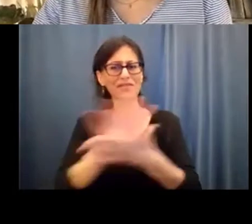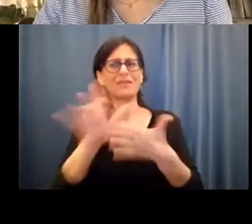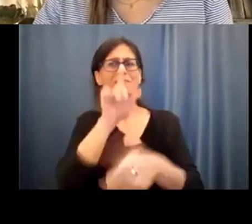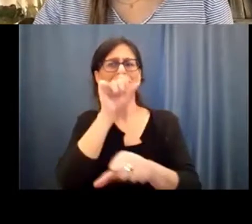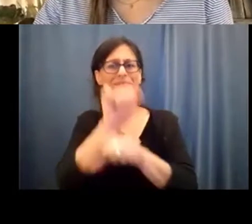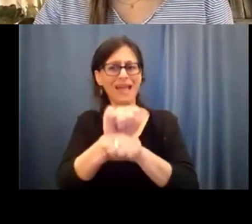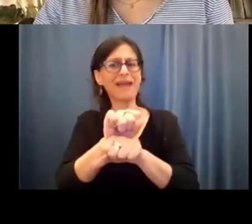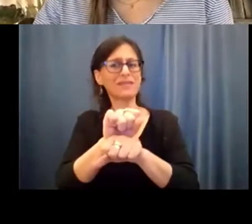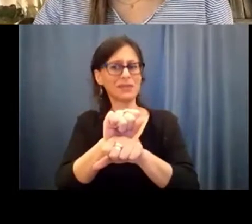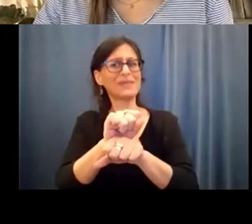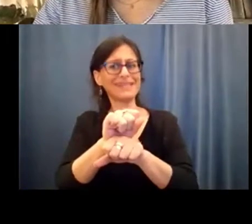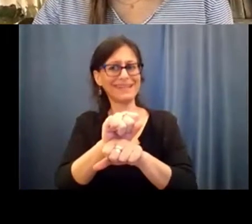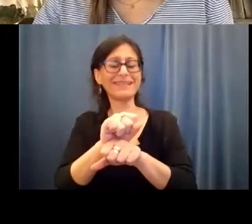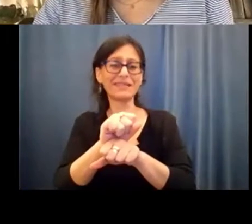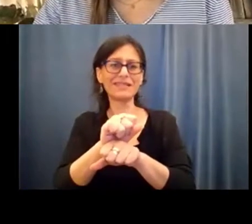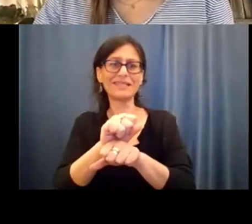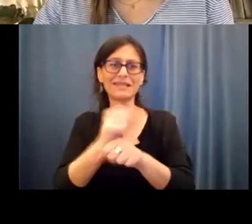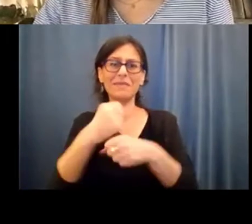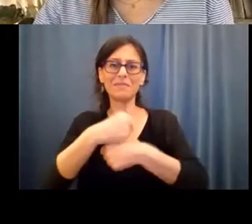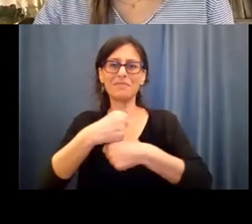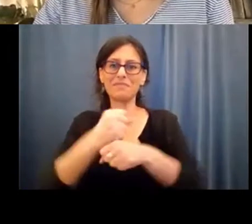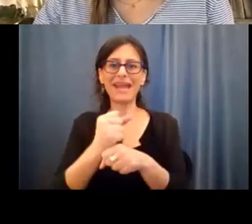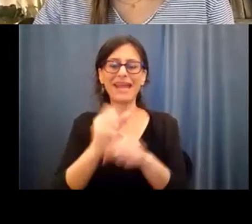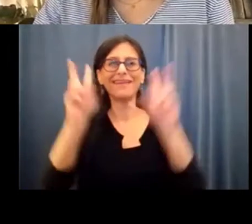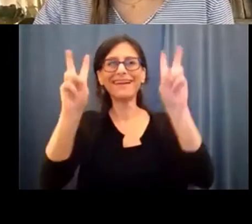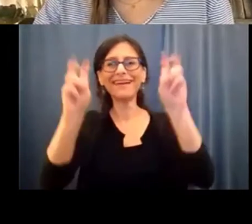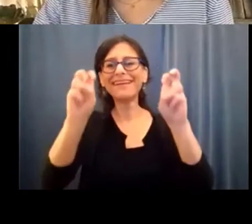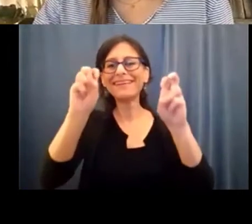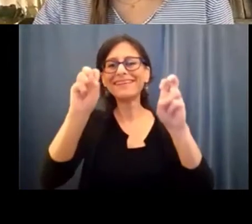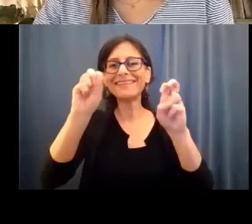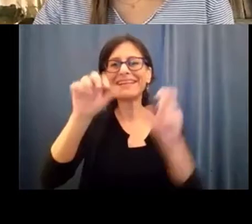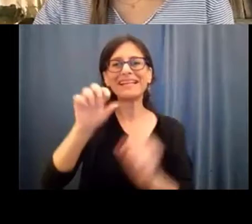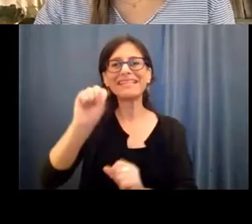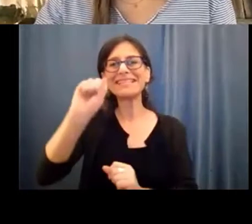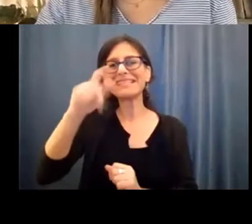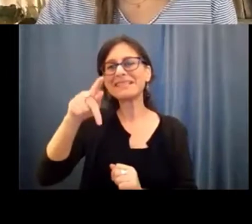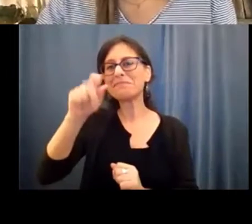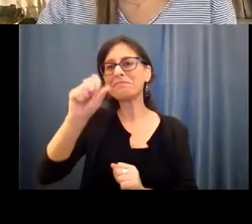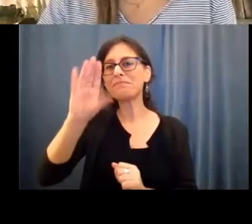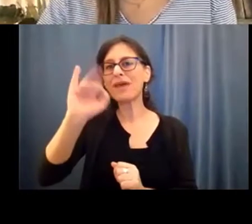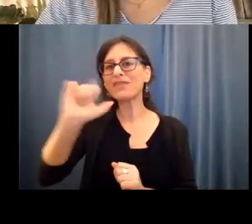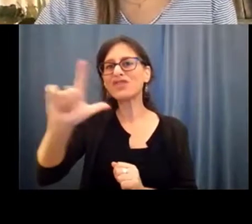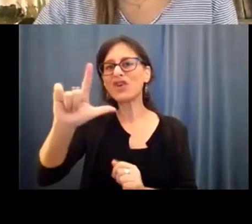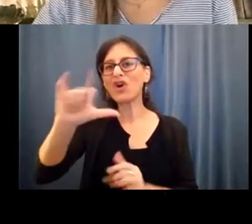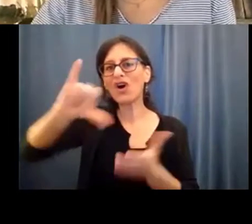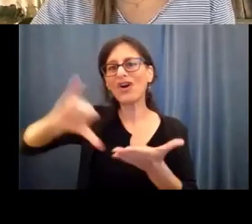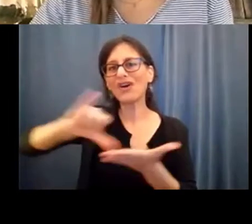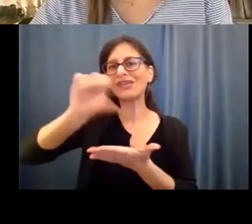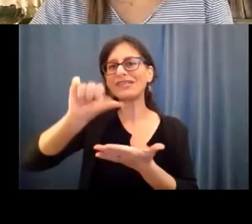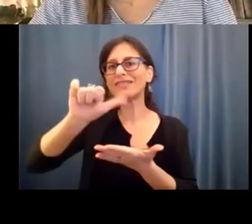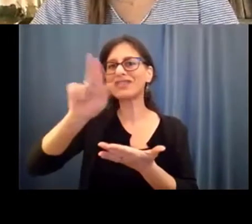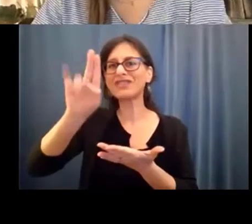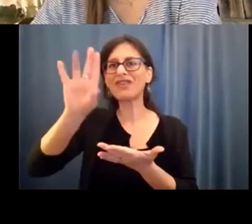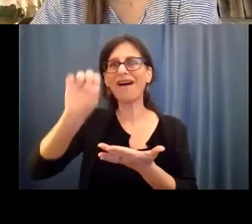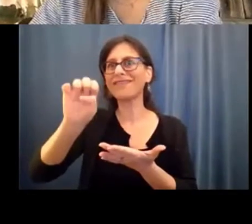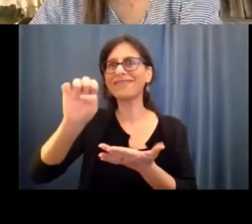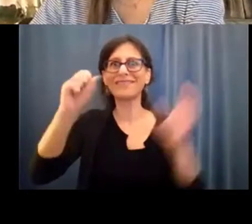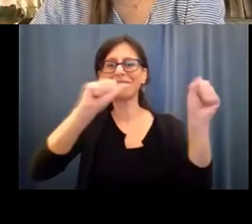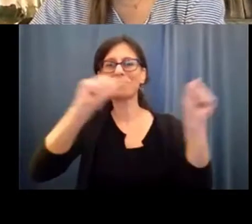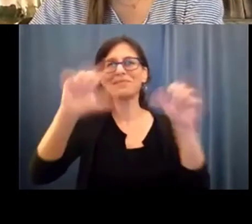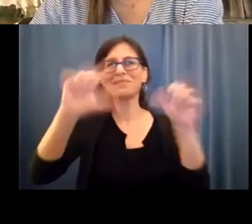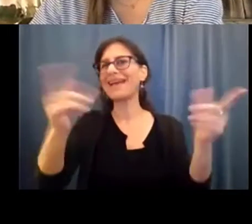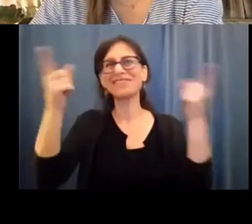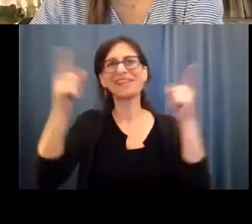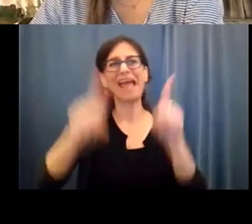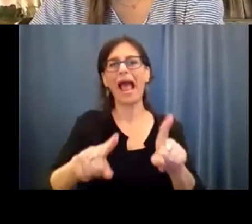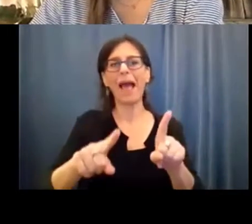actually end up making the real special sauce. Sometimes you can really have those beautiful moments that were unexpected that just